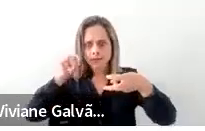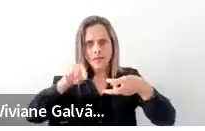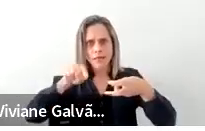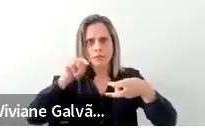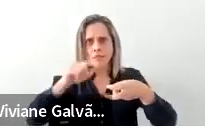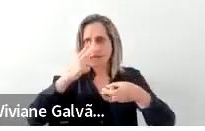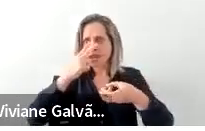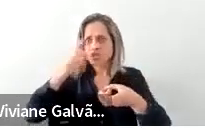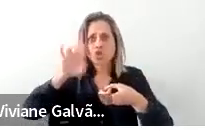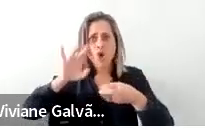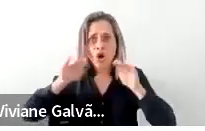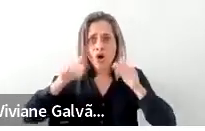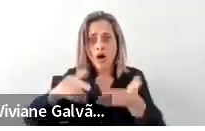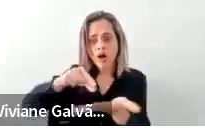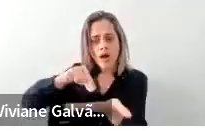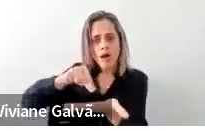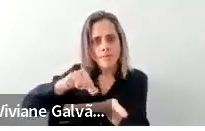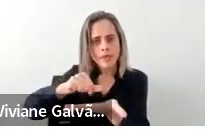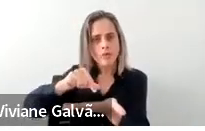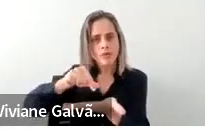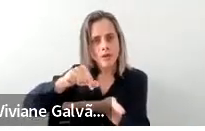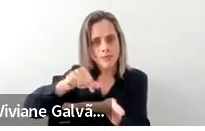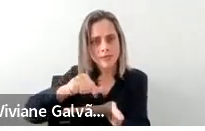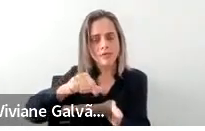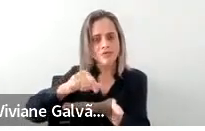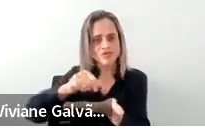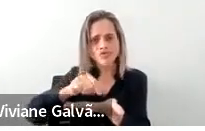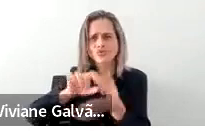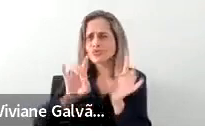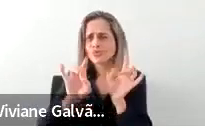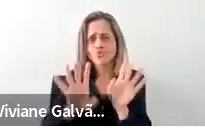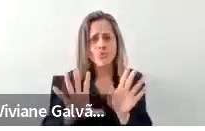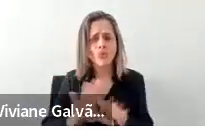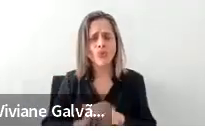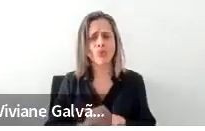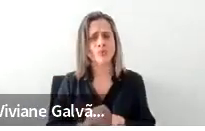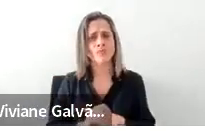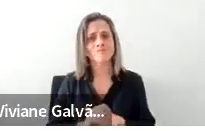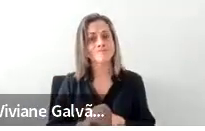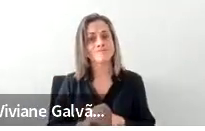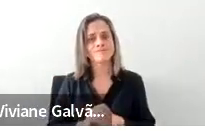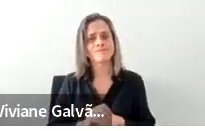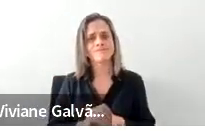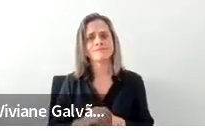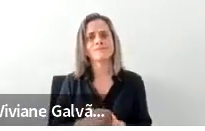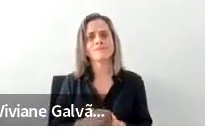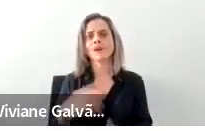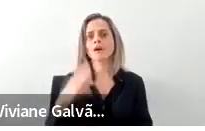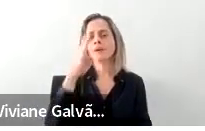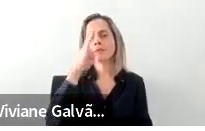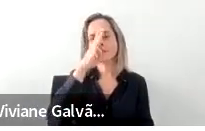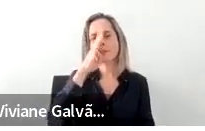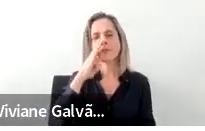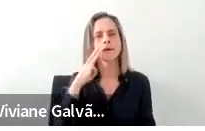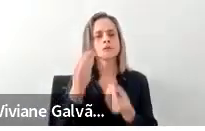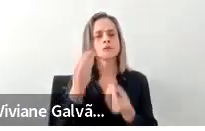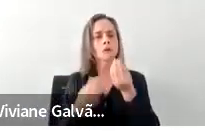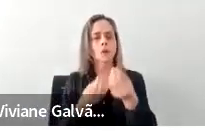But you may say, well, okay, but how does Marx get out of the problem he's identified himself?